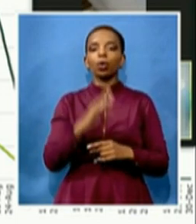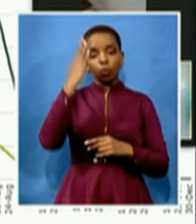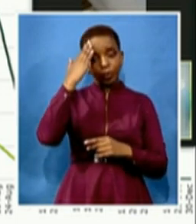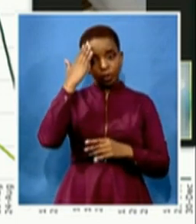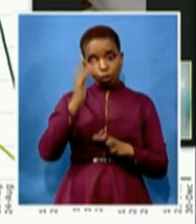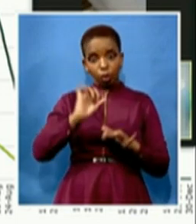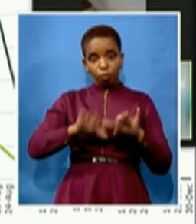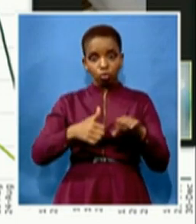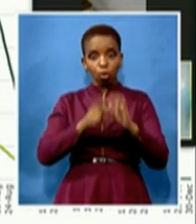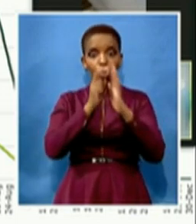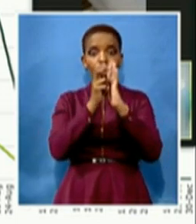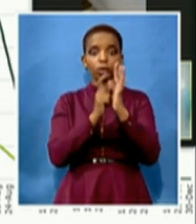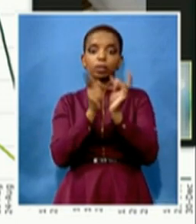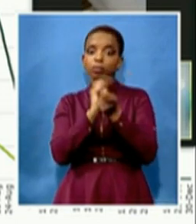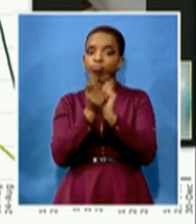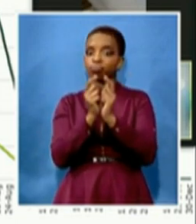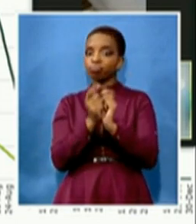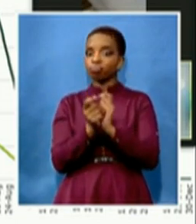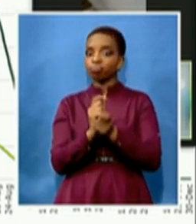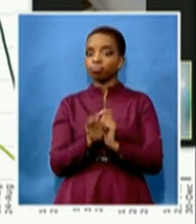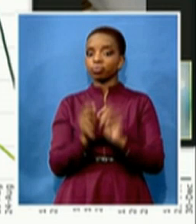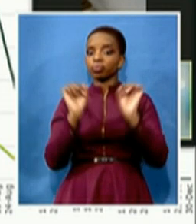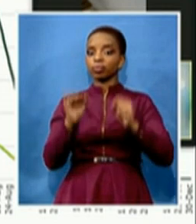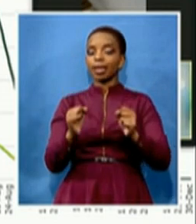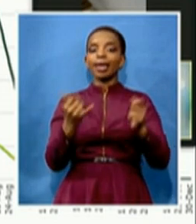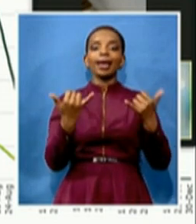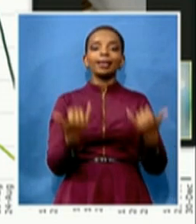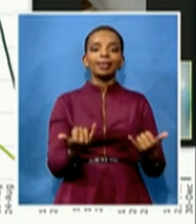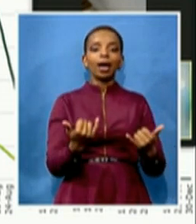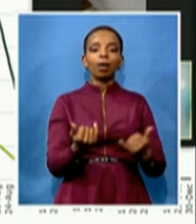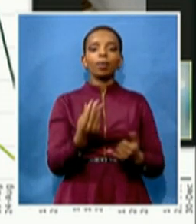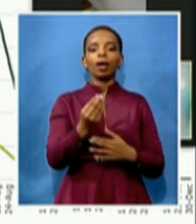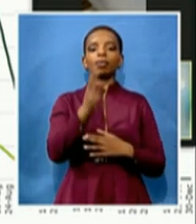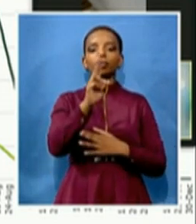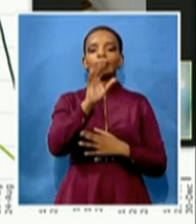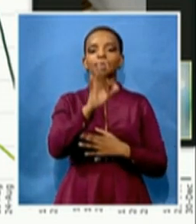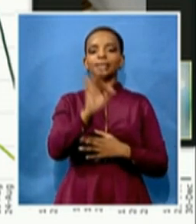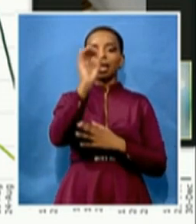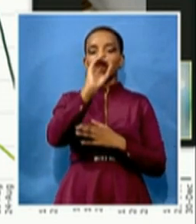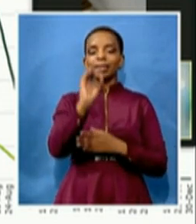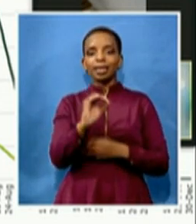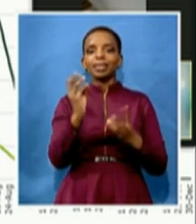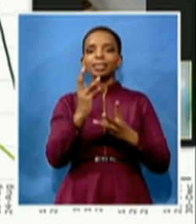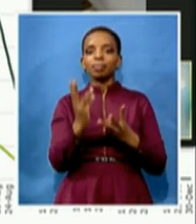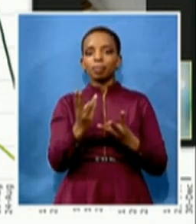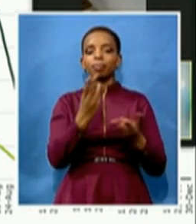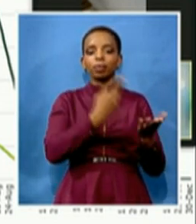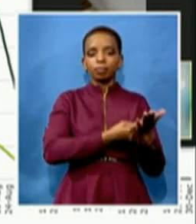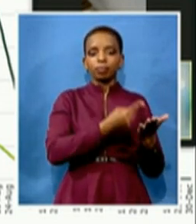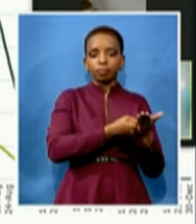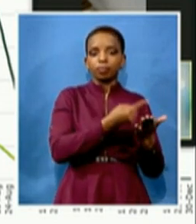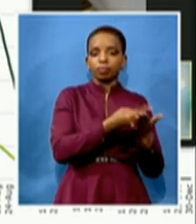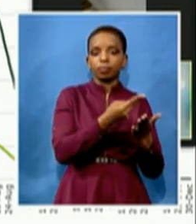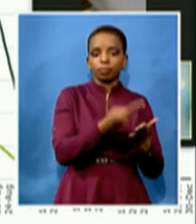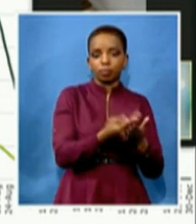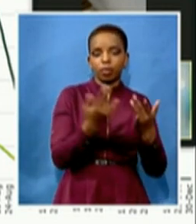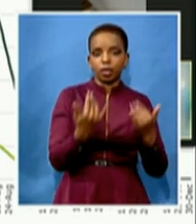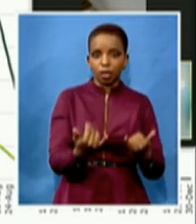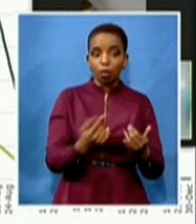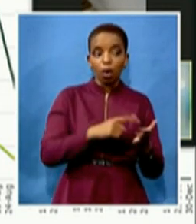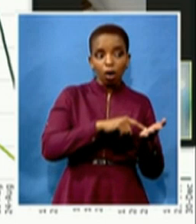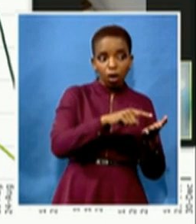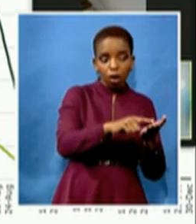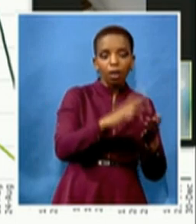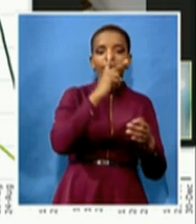stands now, 23% of admissions have been requiring oxygen. So monitoring that over time is